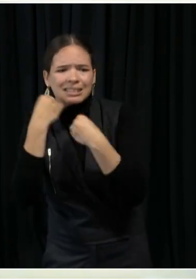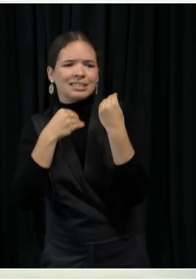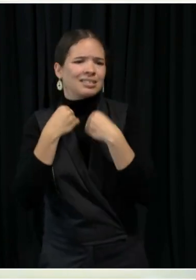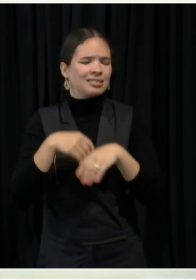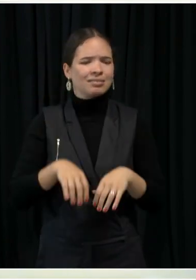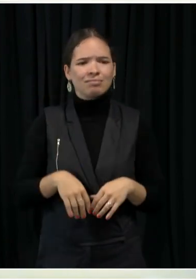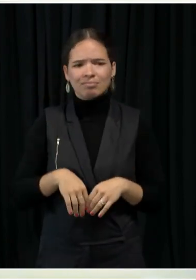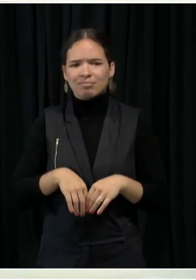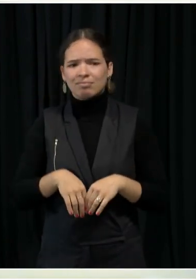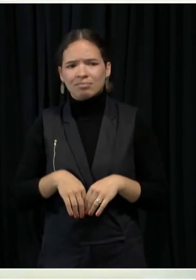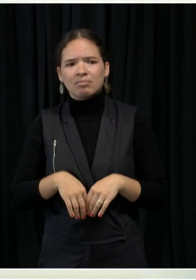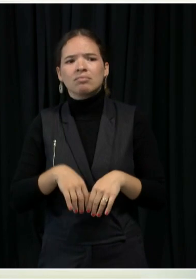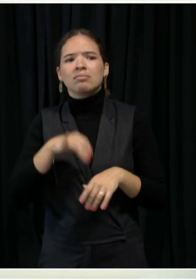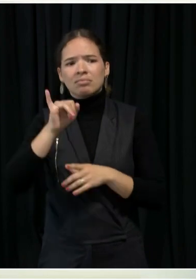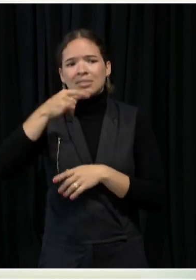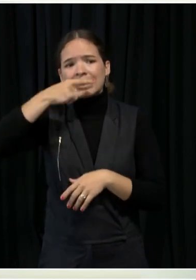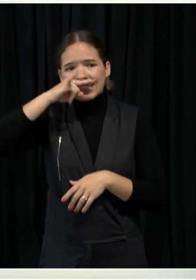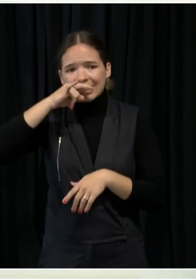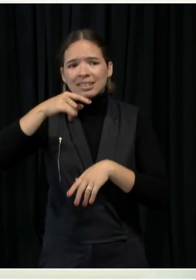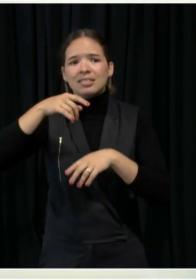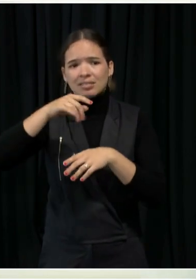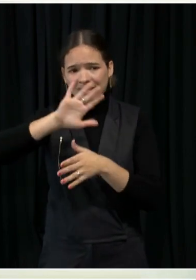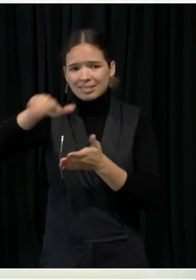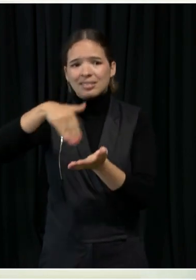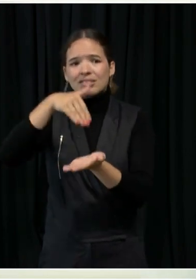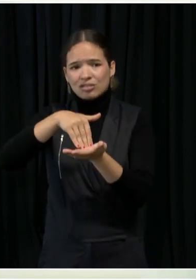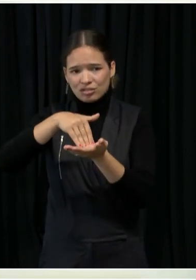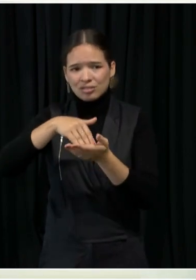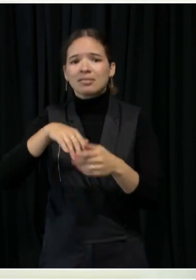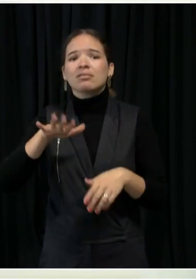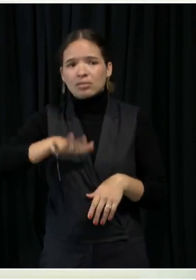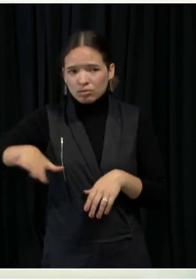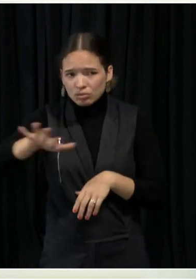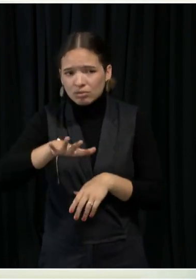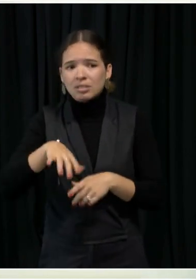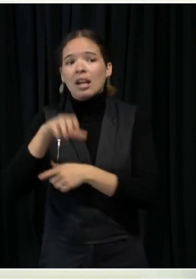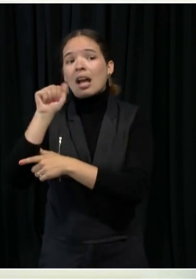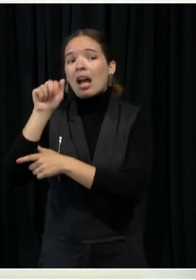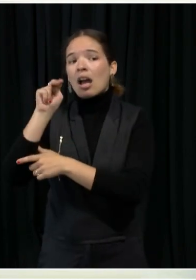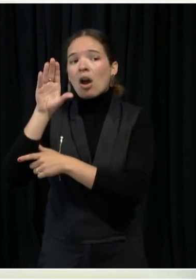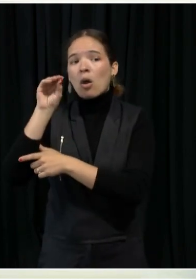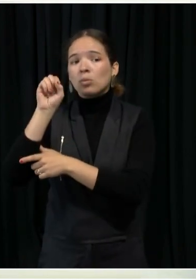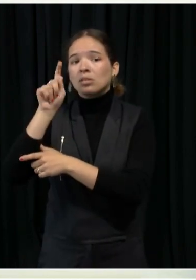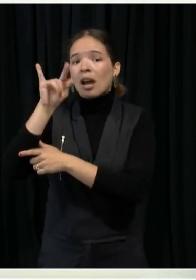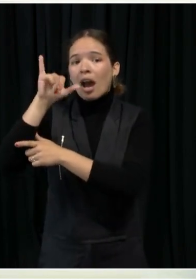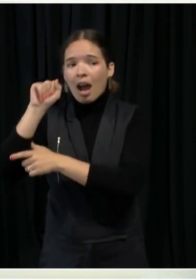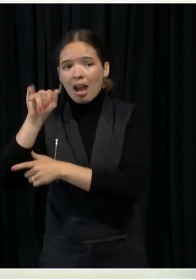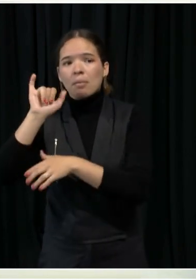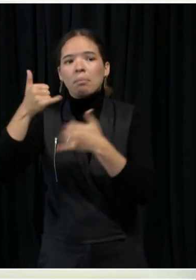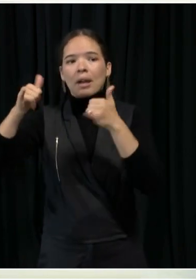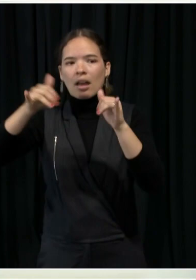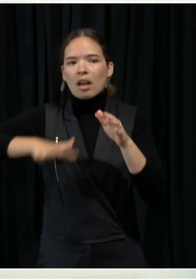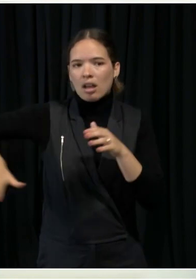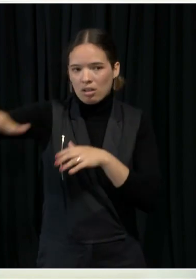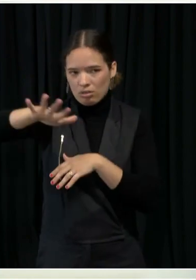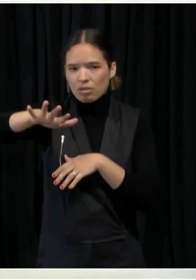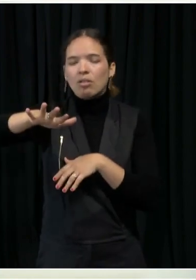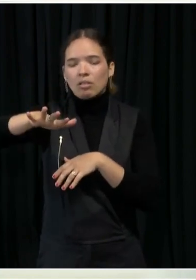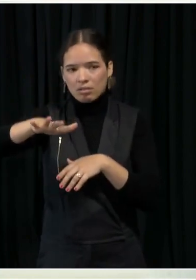here in Anacostia. Let's not forget Anacostia Playhouse, Dion Reader, Far